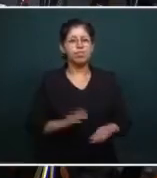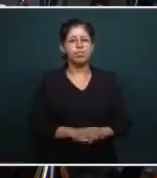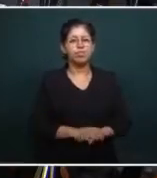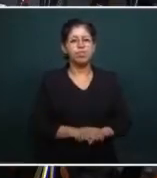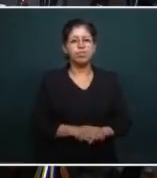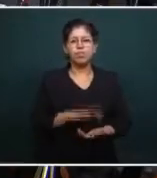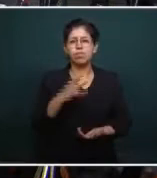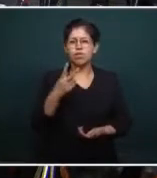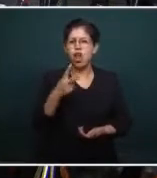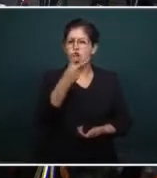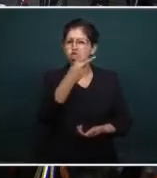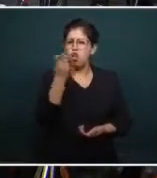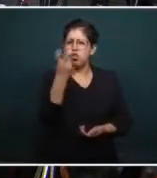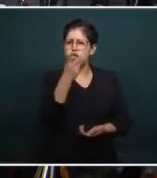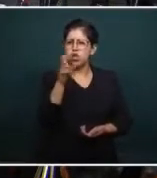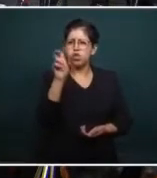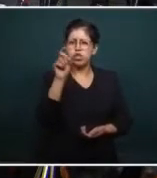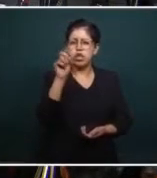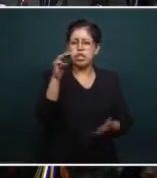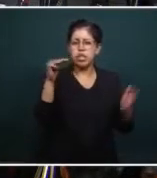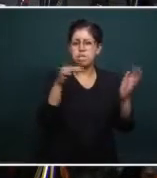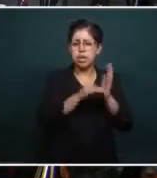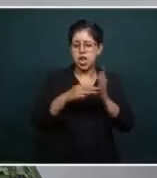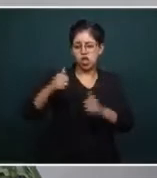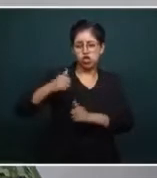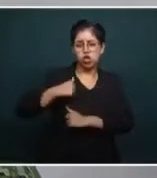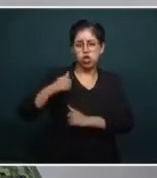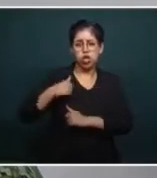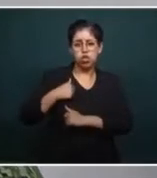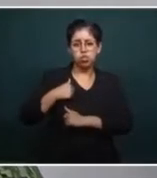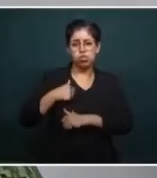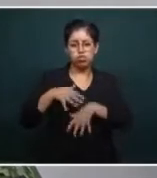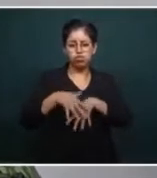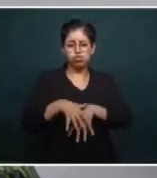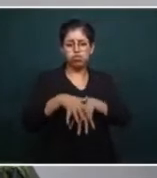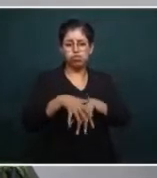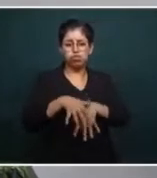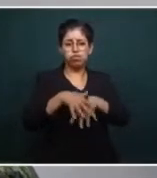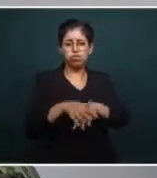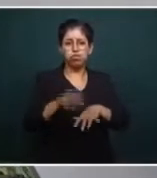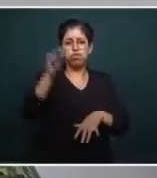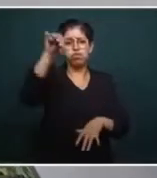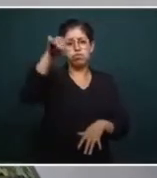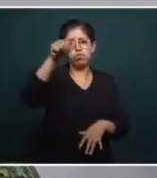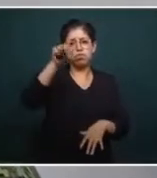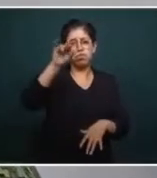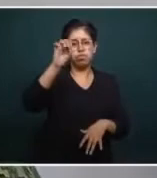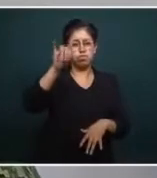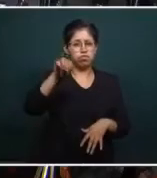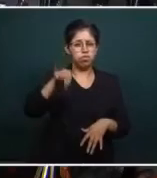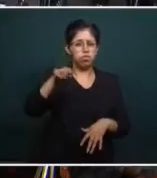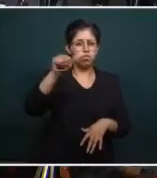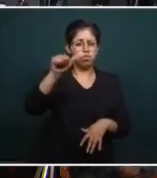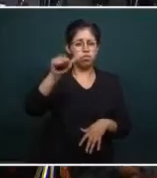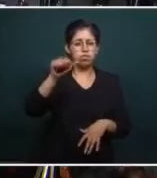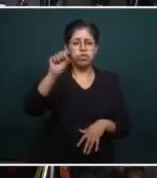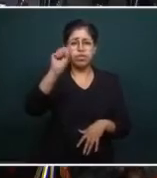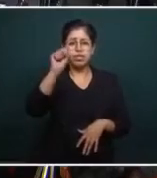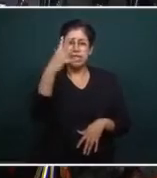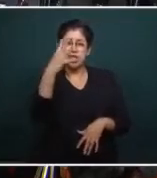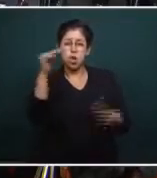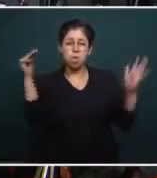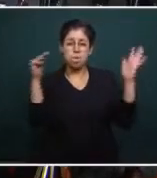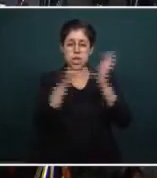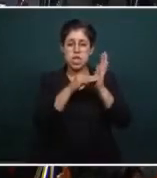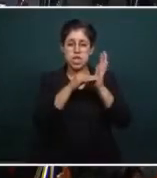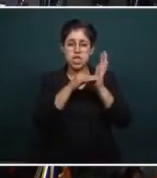Army, alrededor de 230,000 around elementos, 230,000 en elements. la Marina In the Marine, 65,000 elementos. 65,000 Por eso